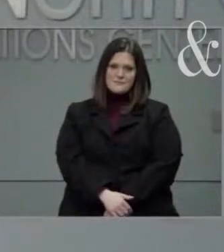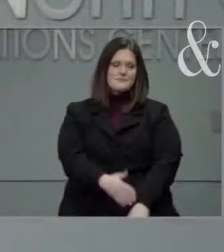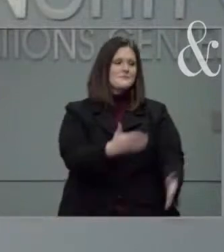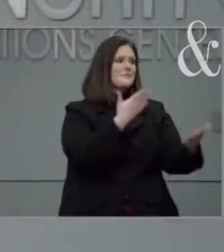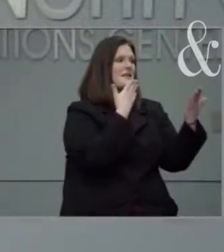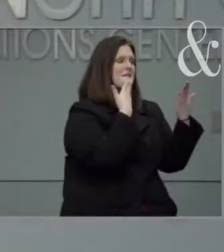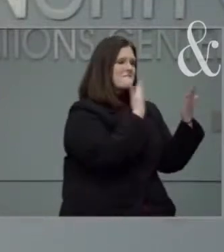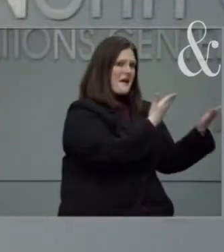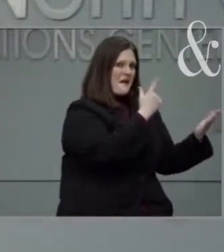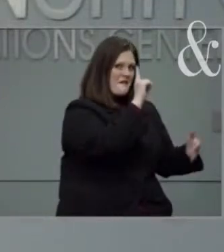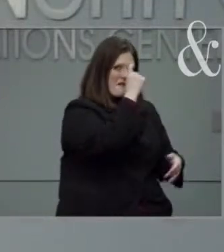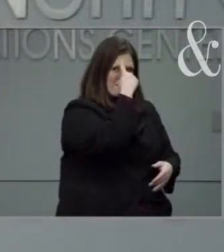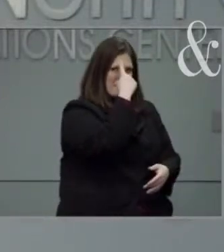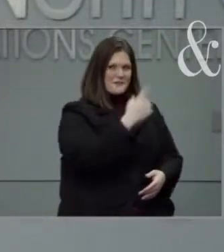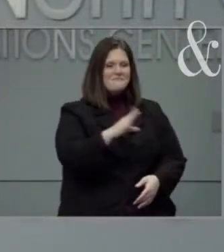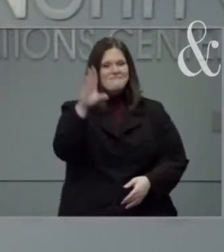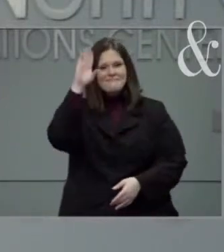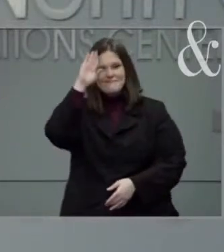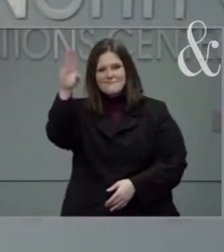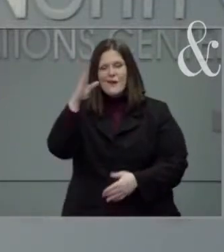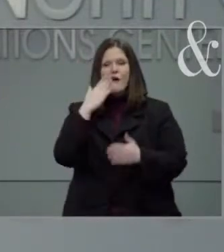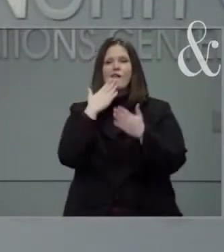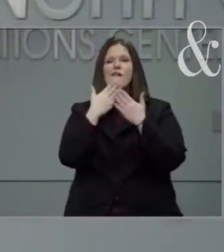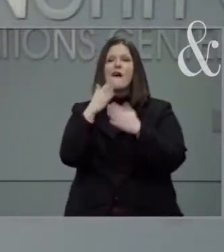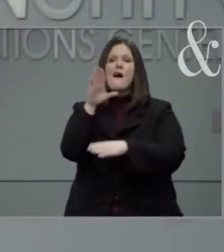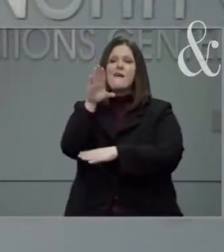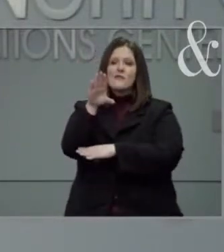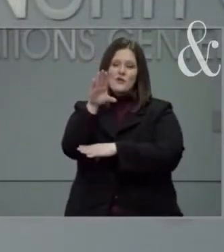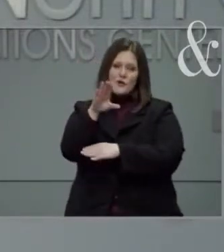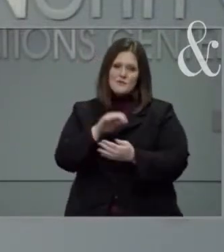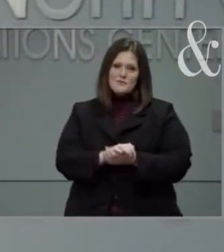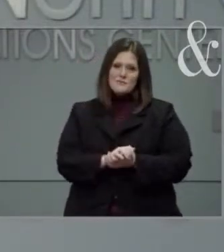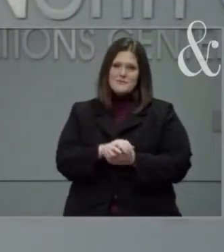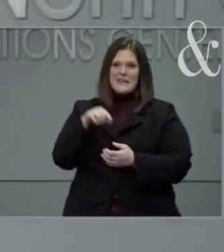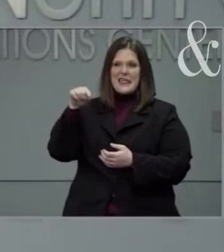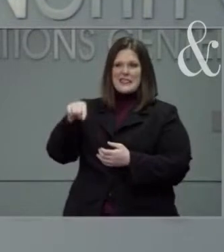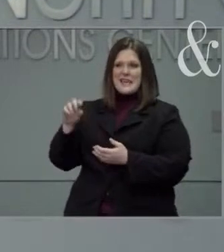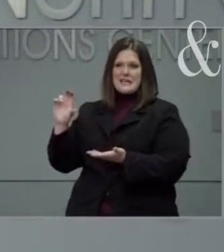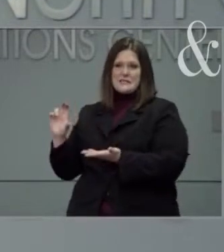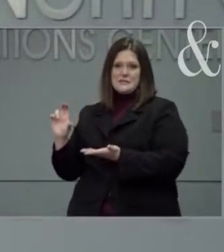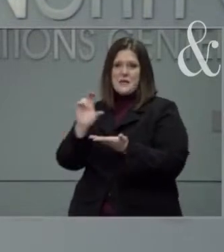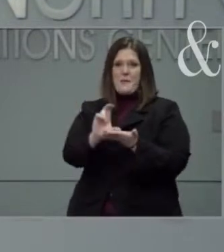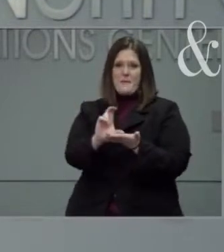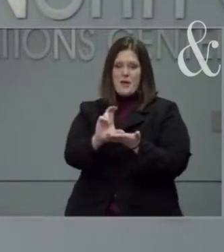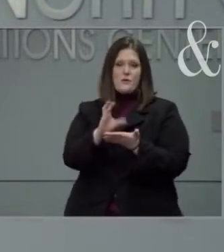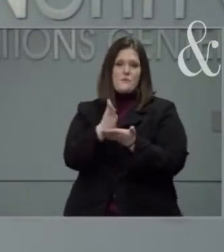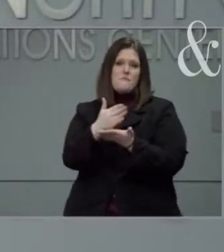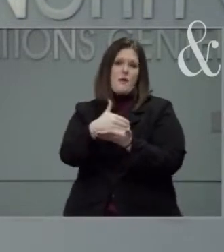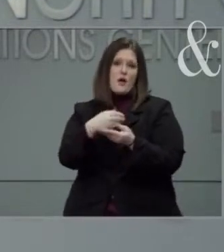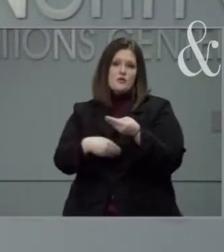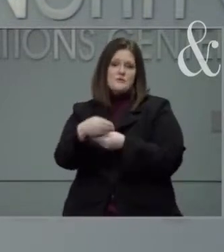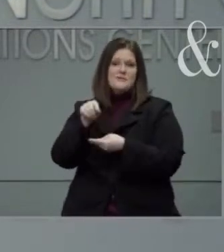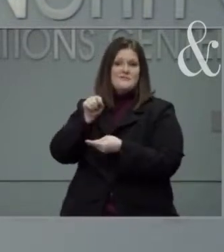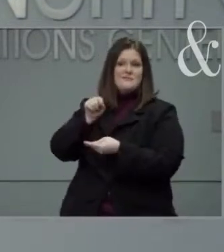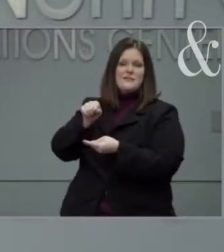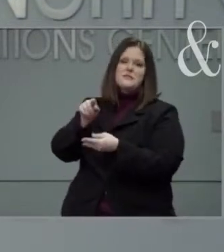Thank you, Governor, and good afternoon, everyone. This supplemental budget proposal is another important step in the state's